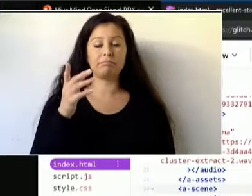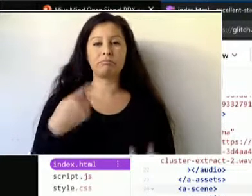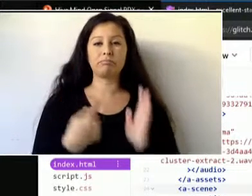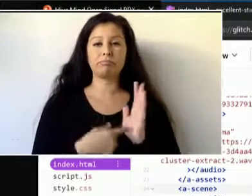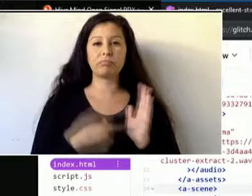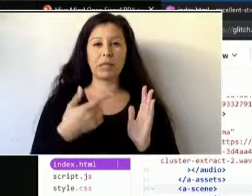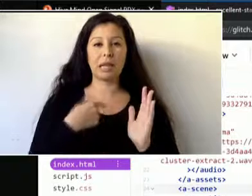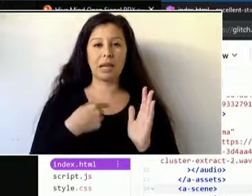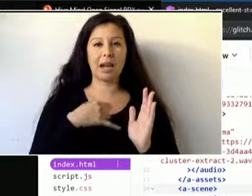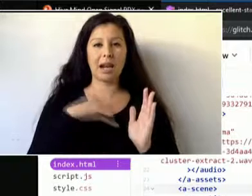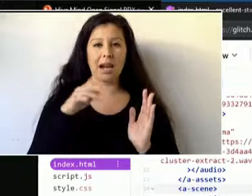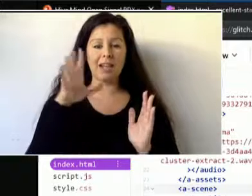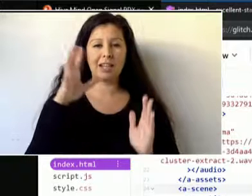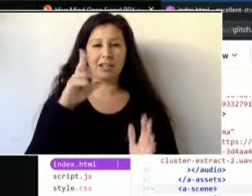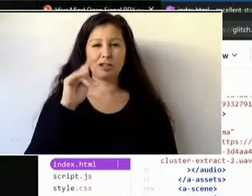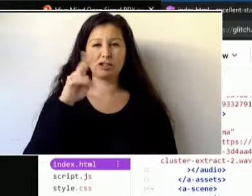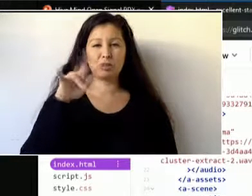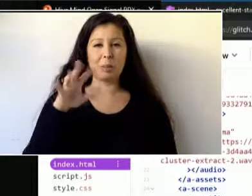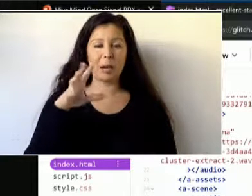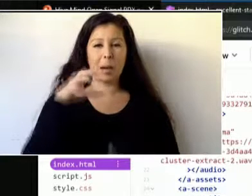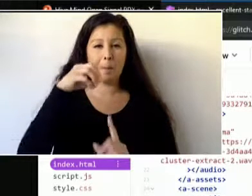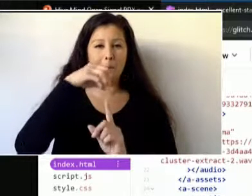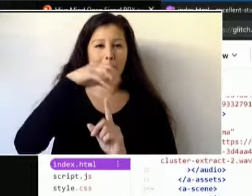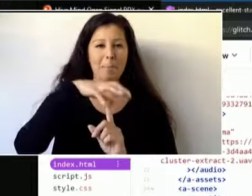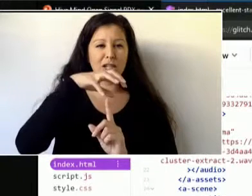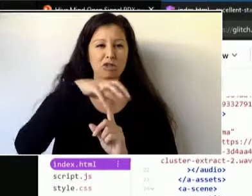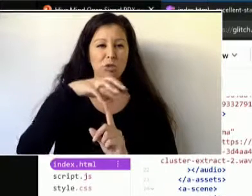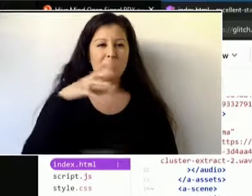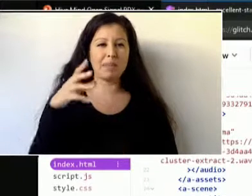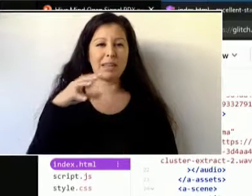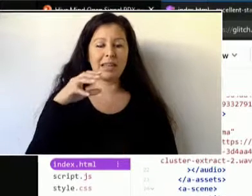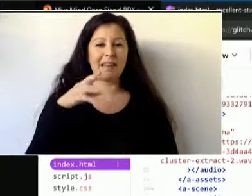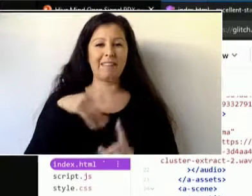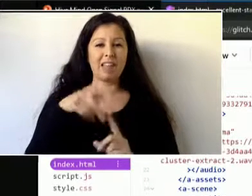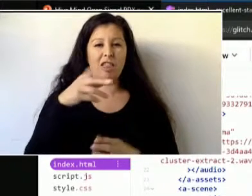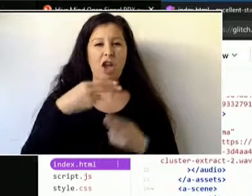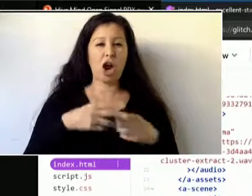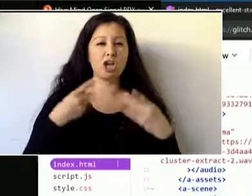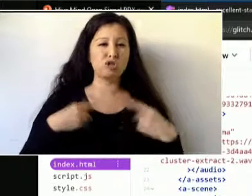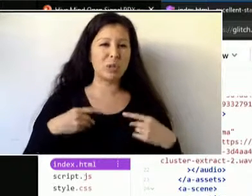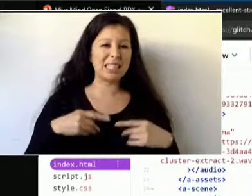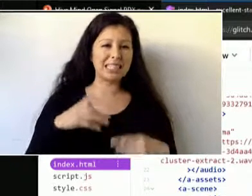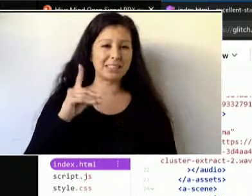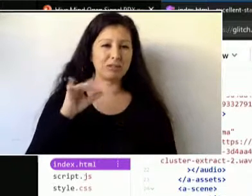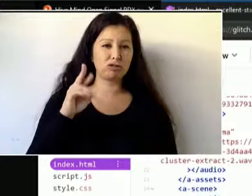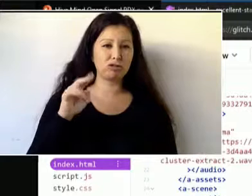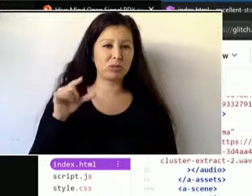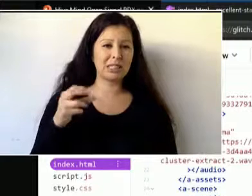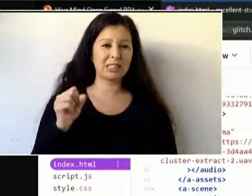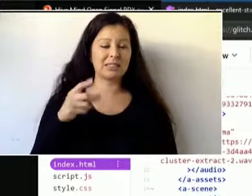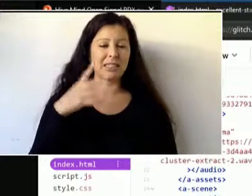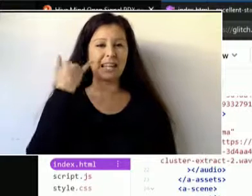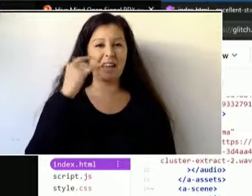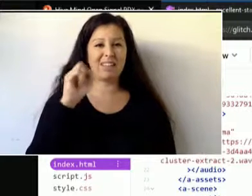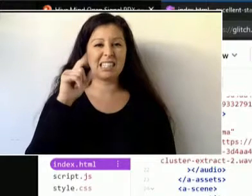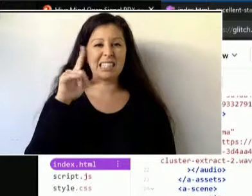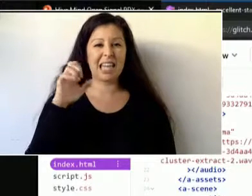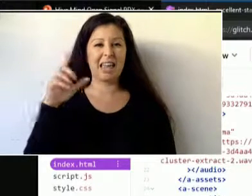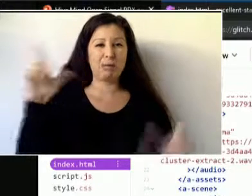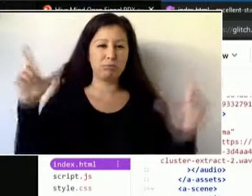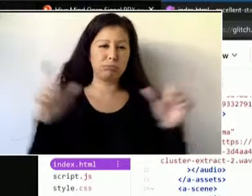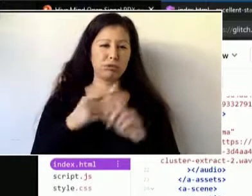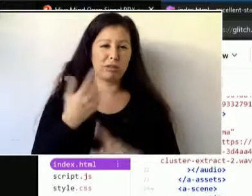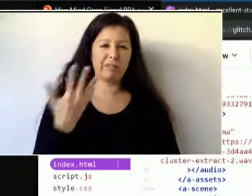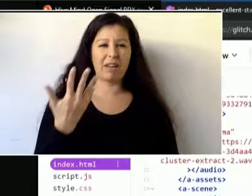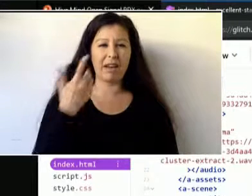like trippy mushroom environment, you know, like I can, you know, they're called dressings. So if I move the scale down to like 5, for